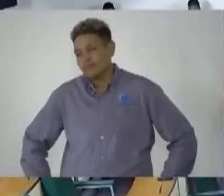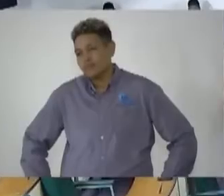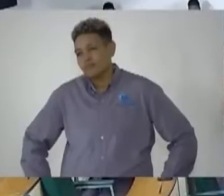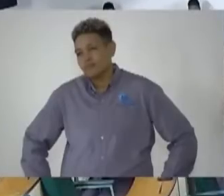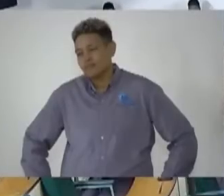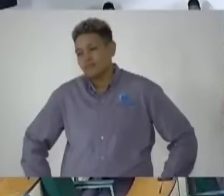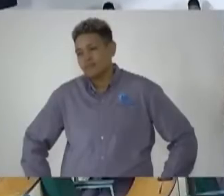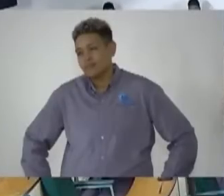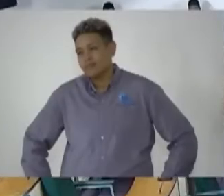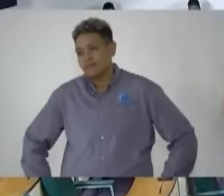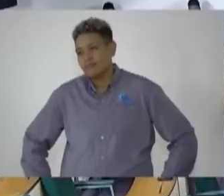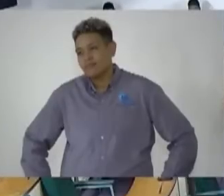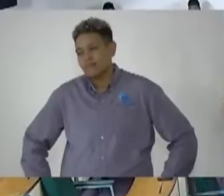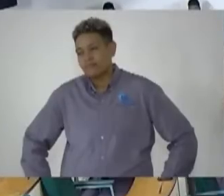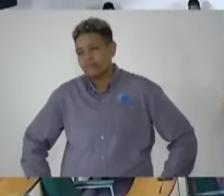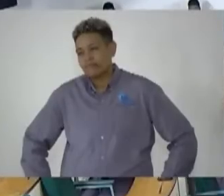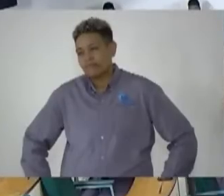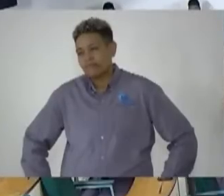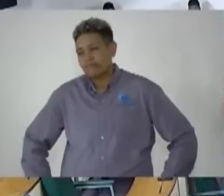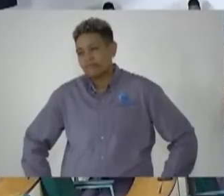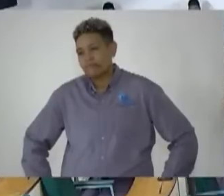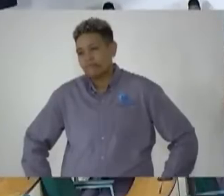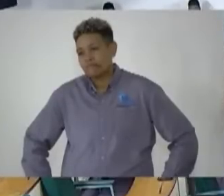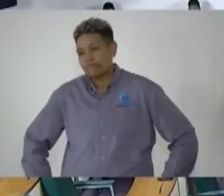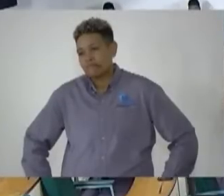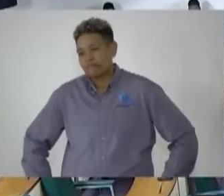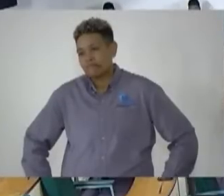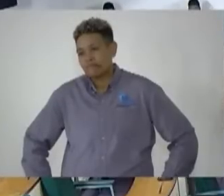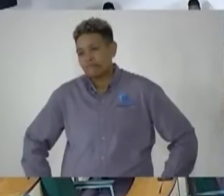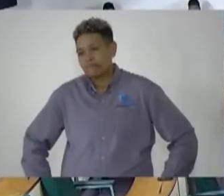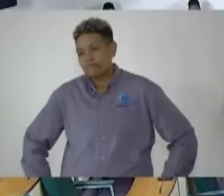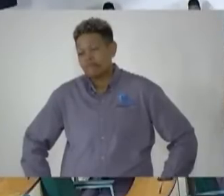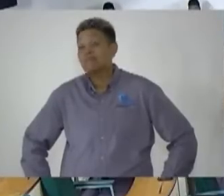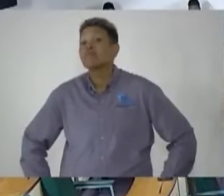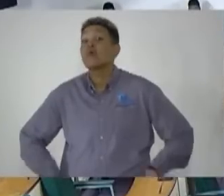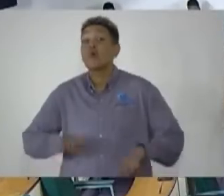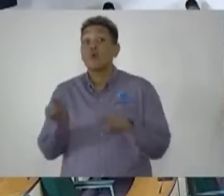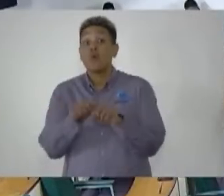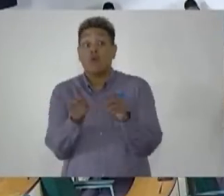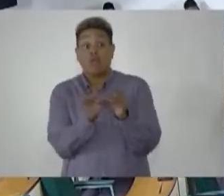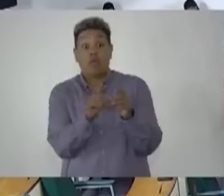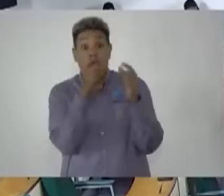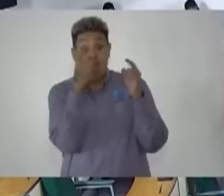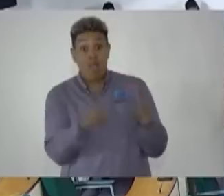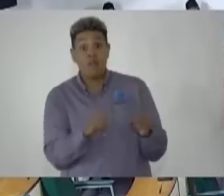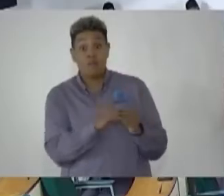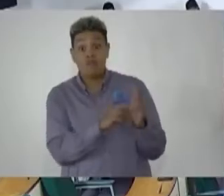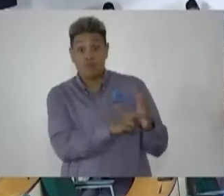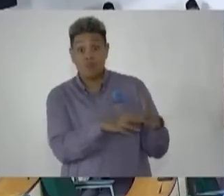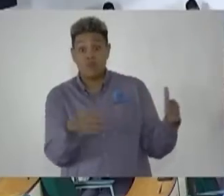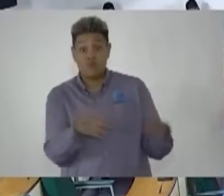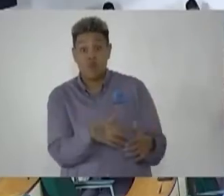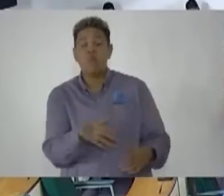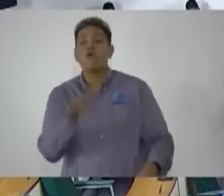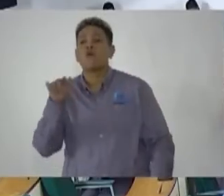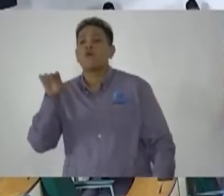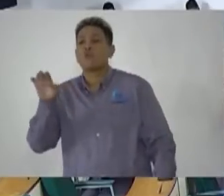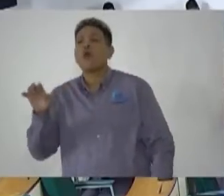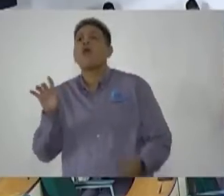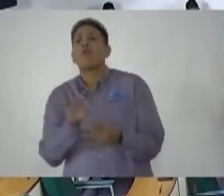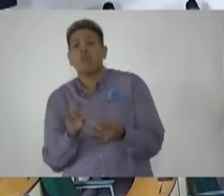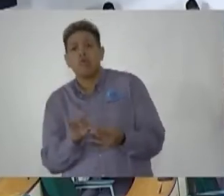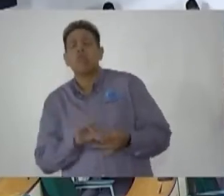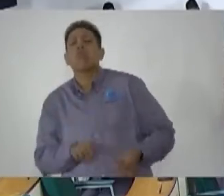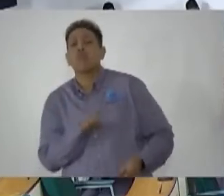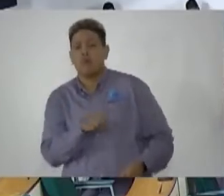comments made by our portfolio minister, Grange, the Prime Minister, and